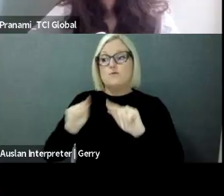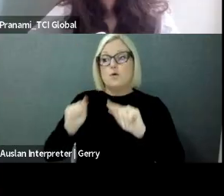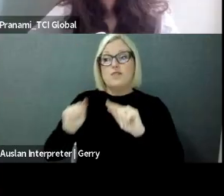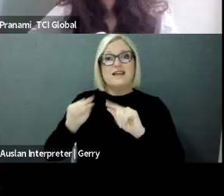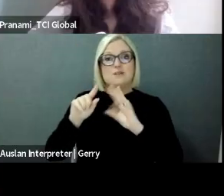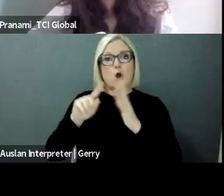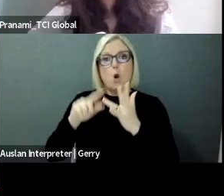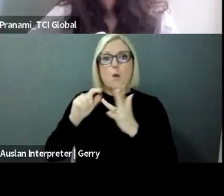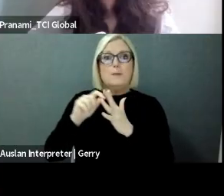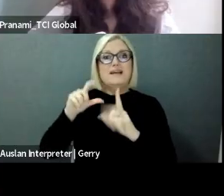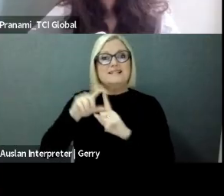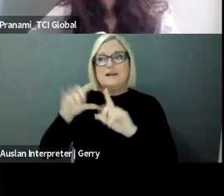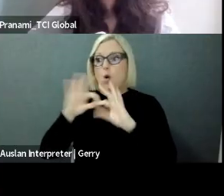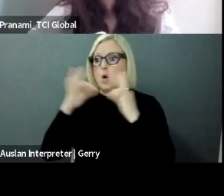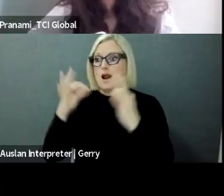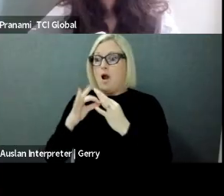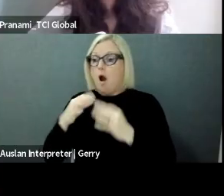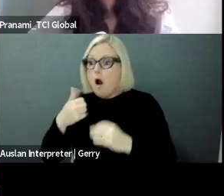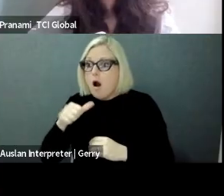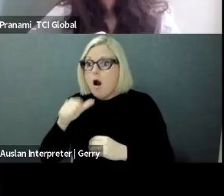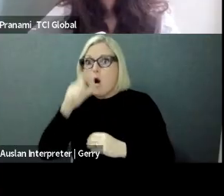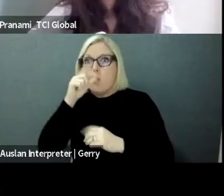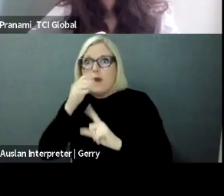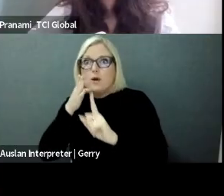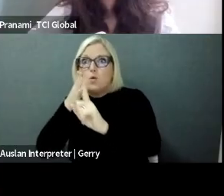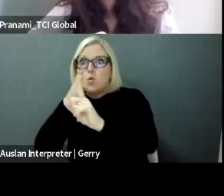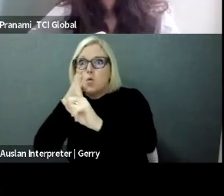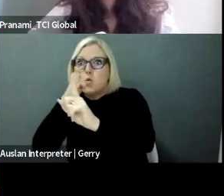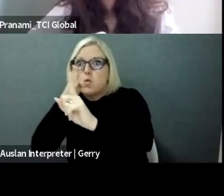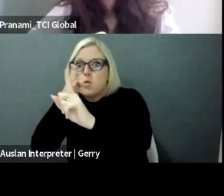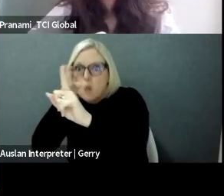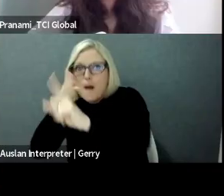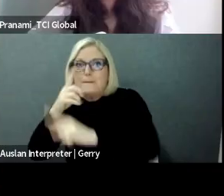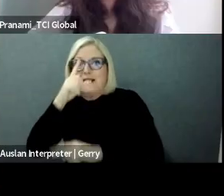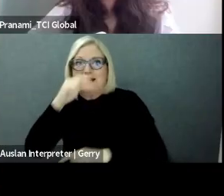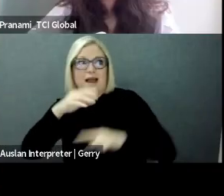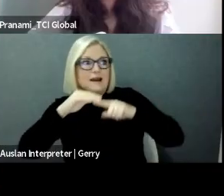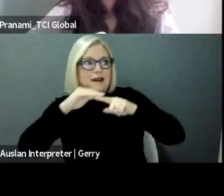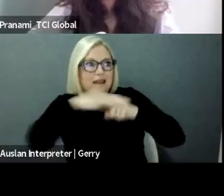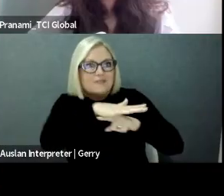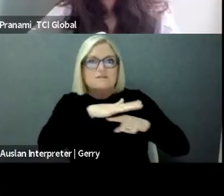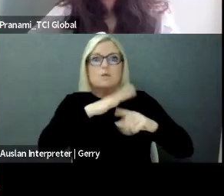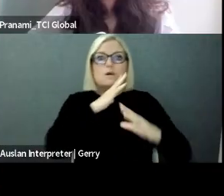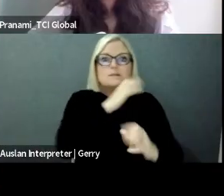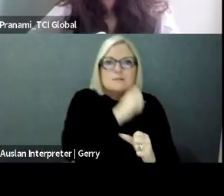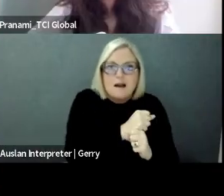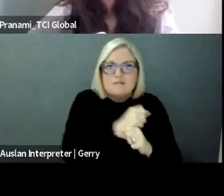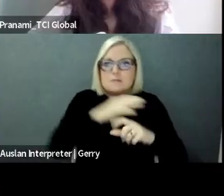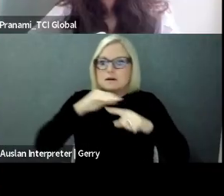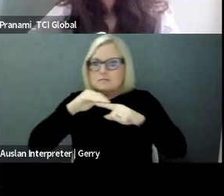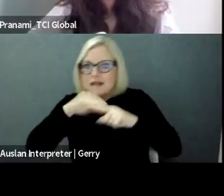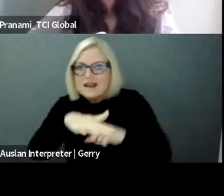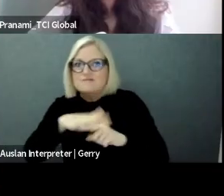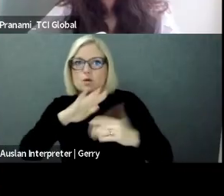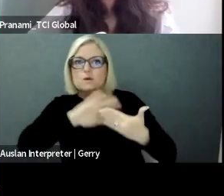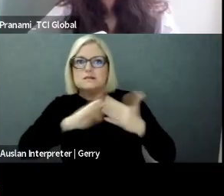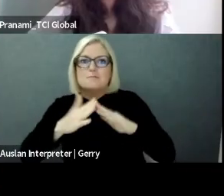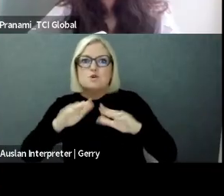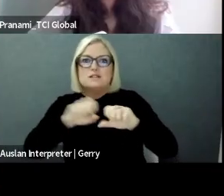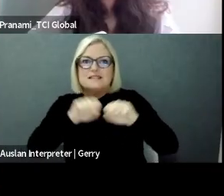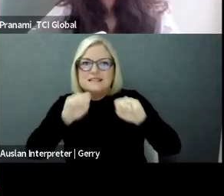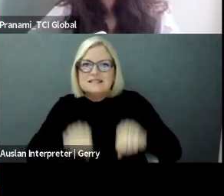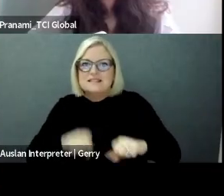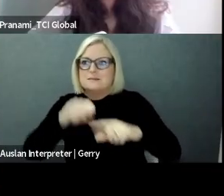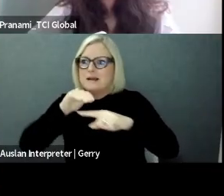be working towards influencing legal frameworks, influencing community systems